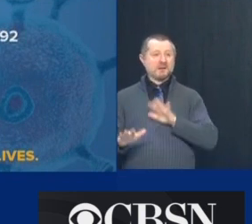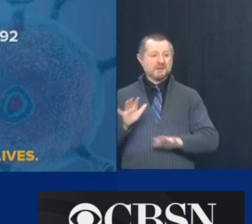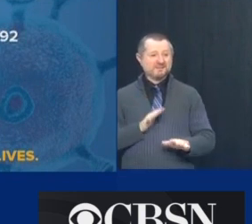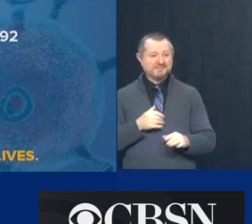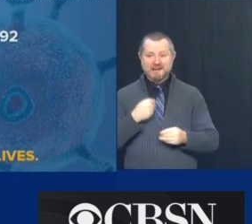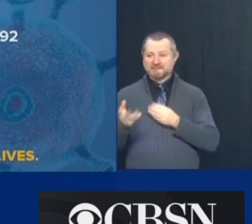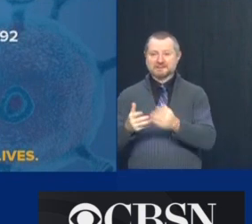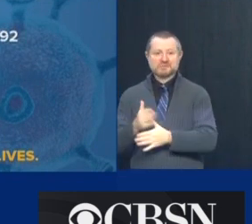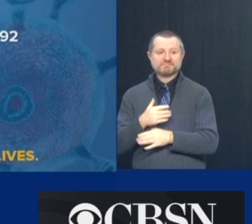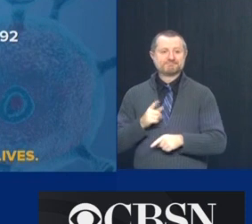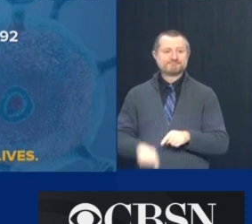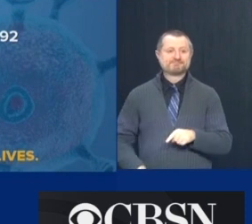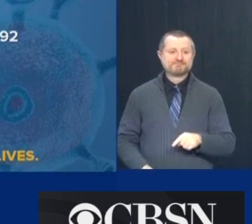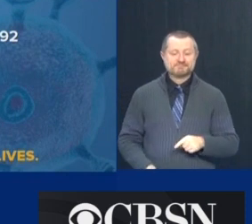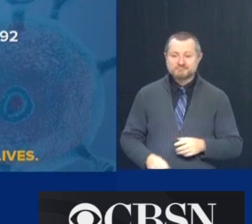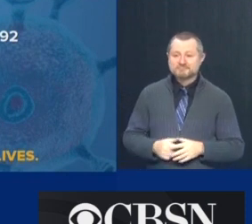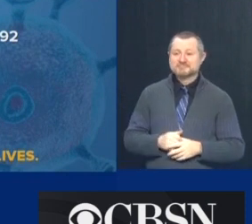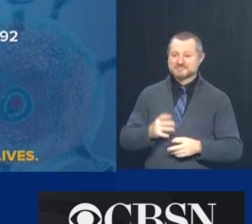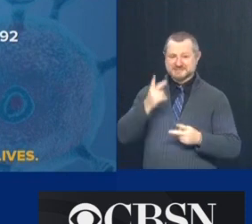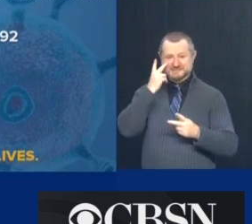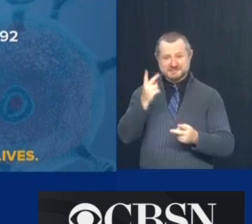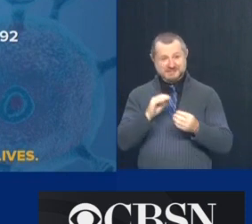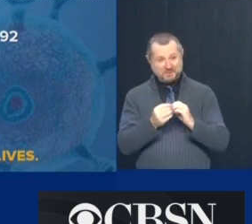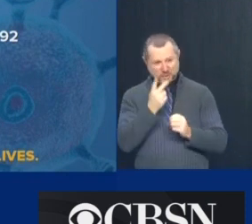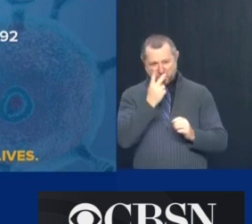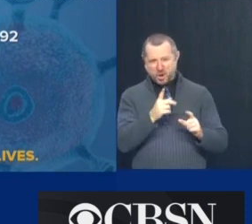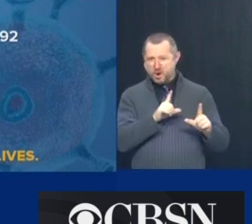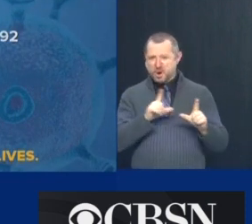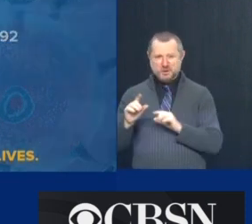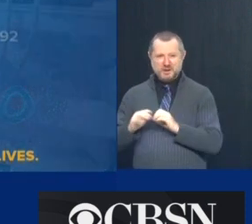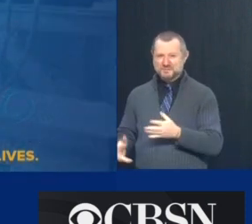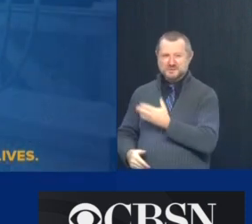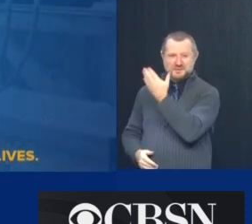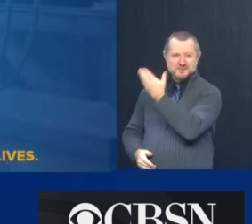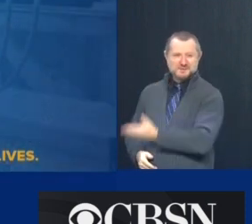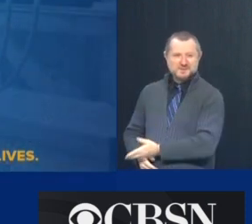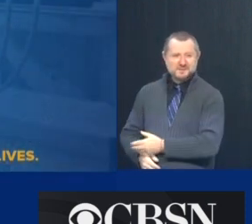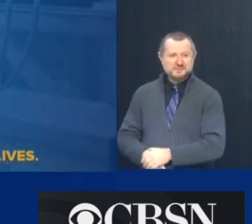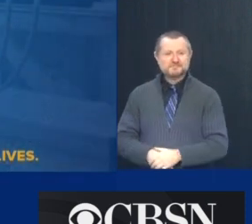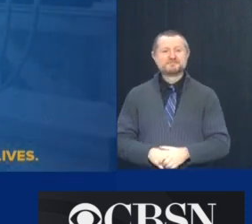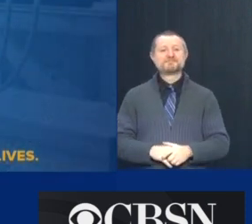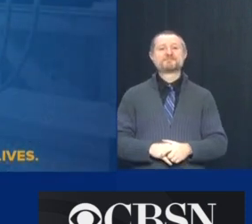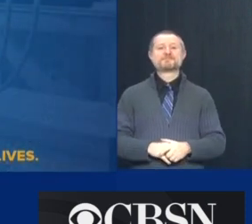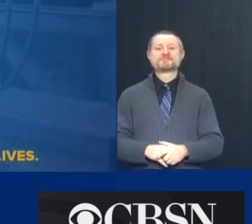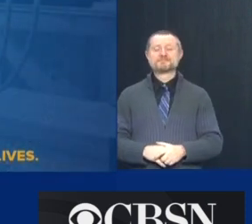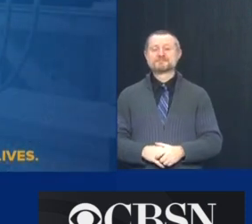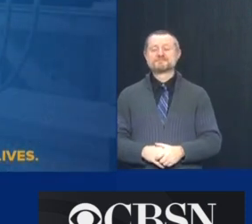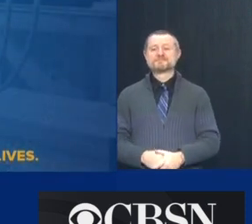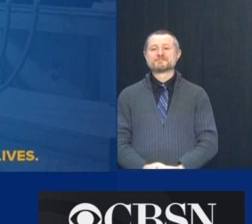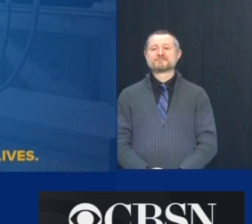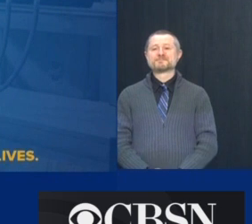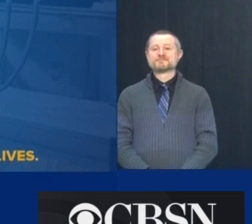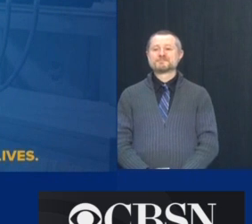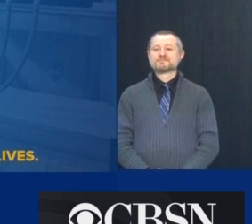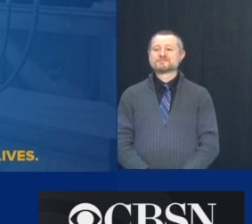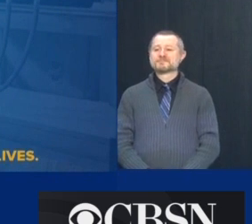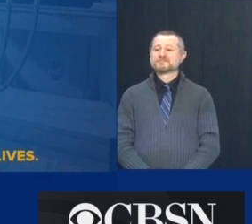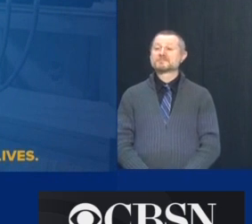And you look at those curves, they're all going up at an alarming rate.